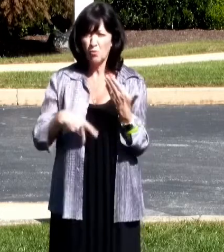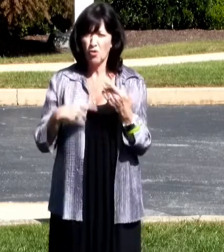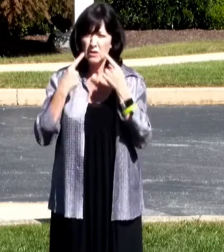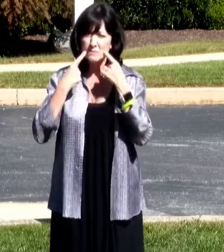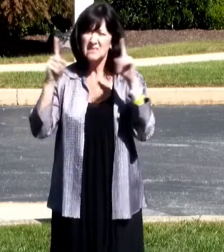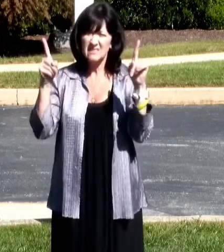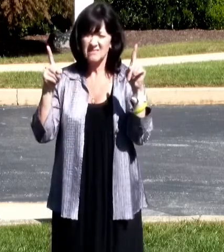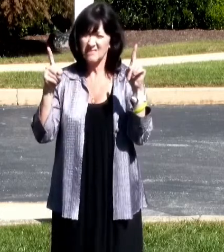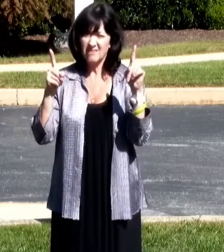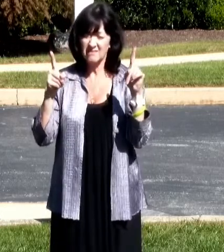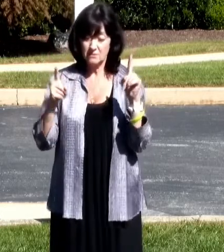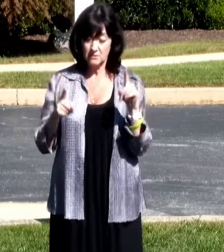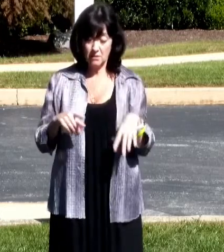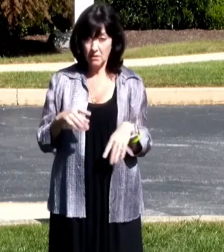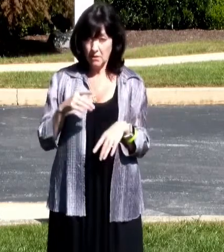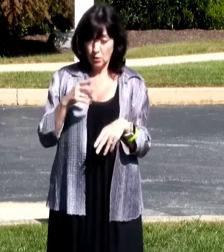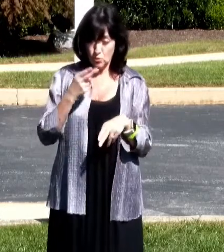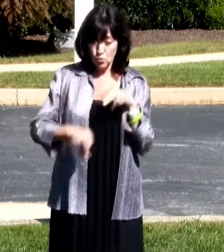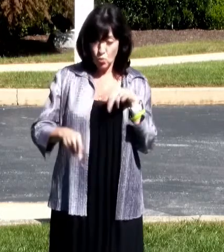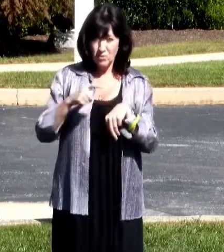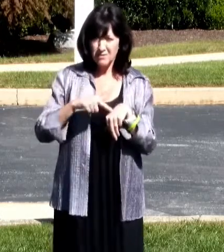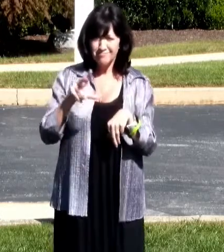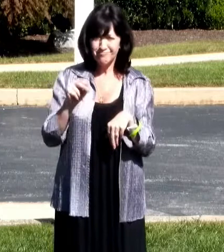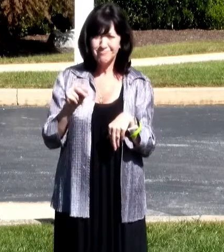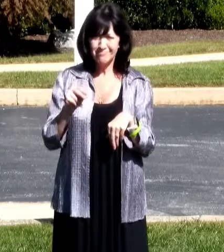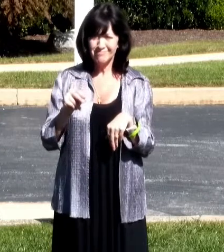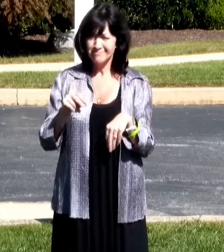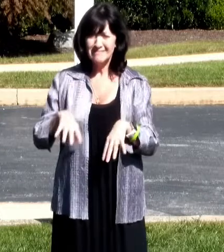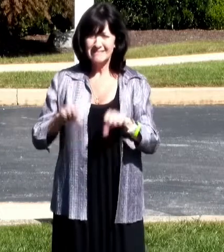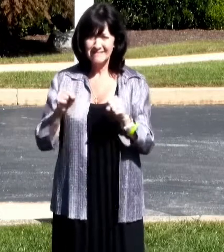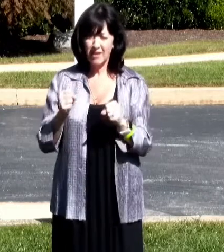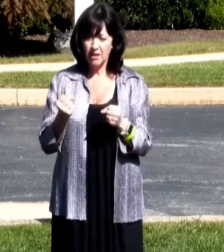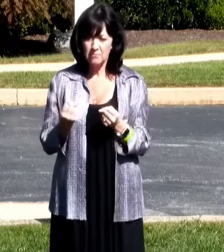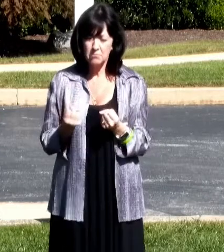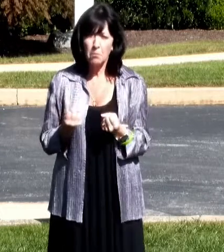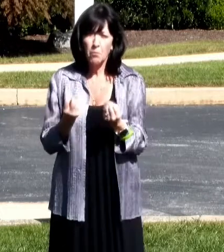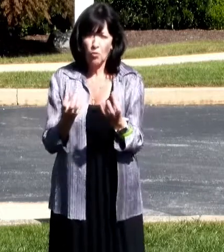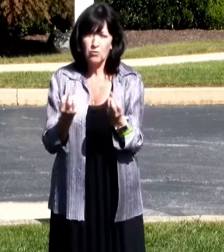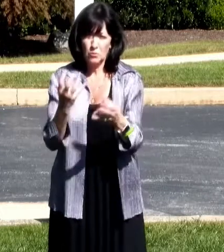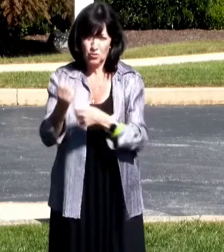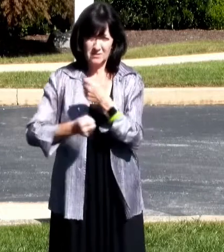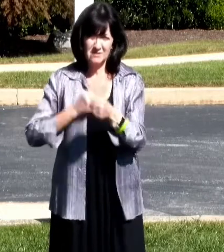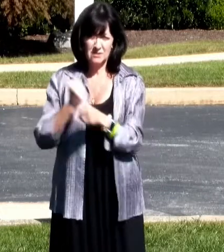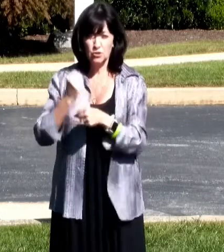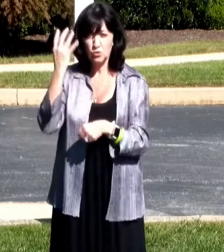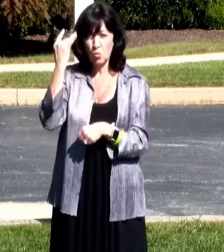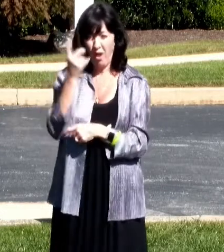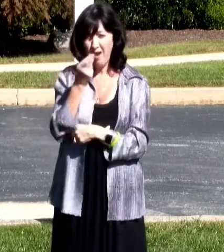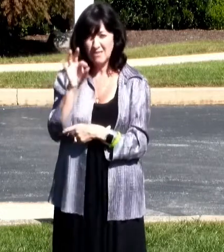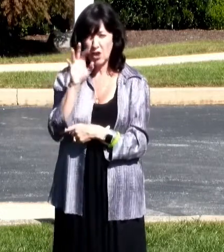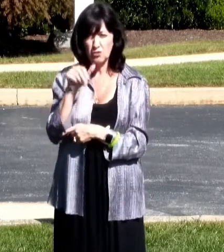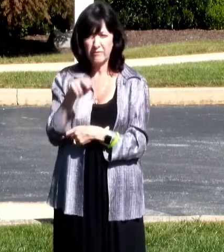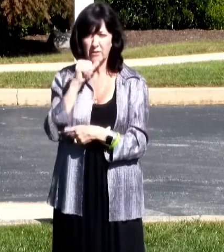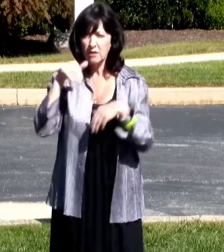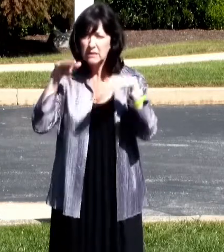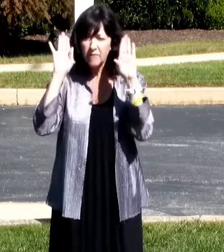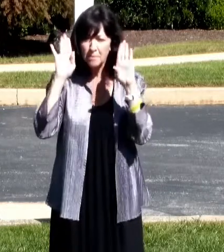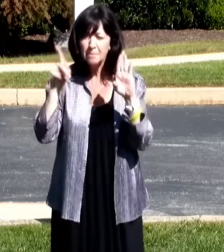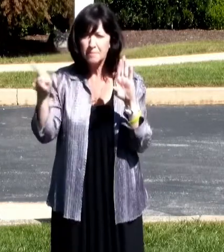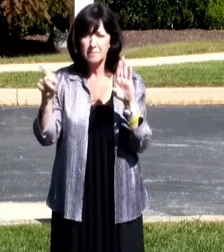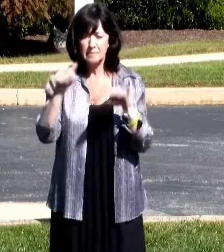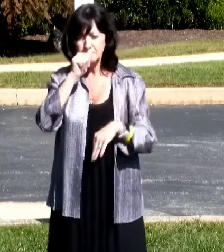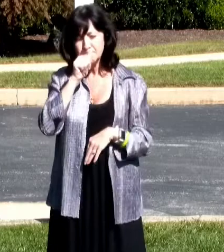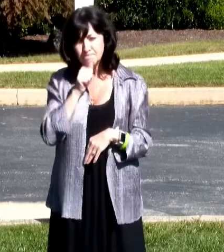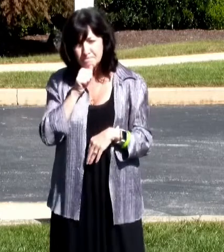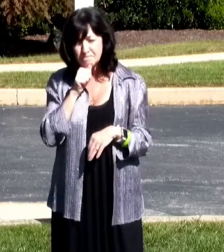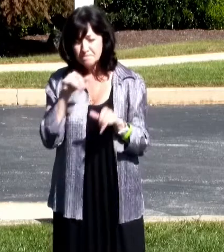multiple years because Dr. Fan wouldn't let it fail. I will say that she stayed on us. She made sure